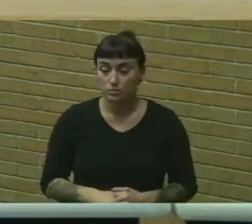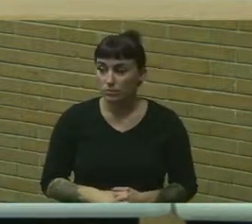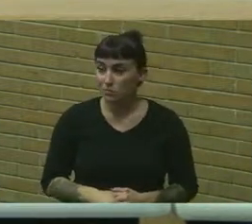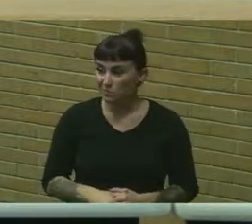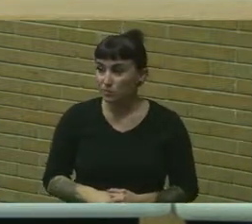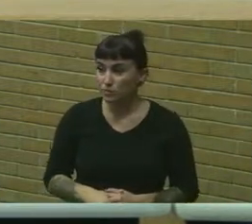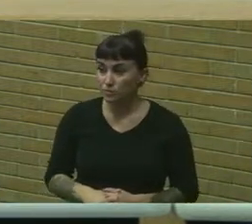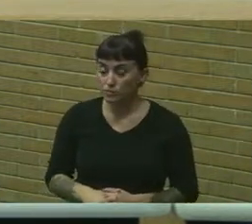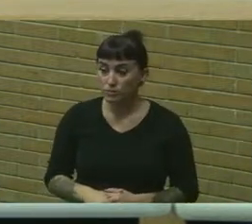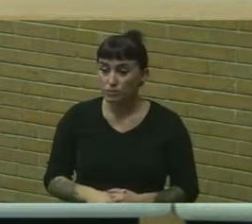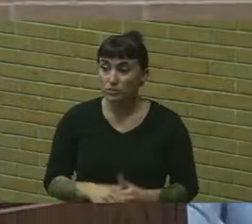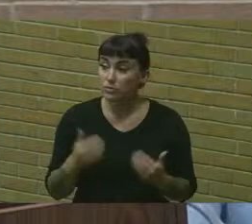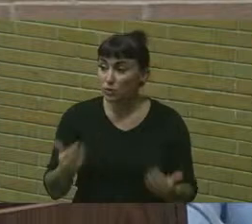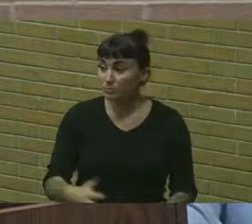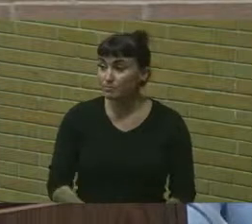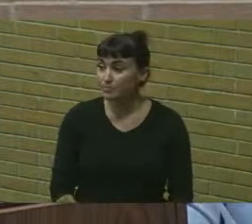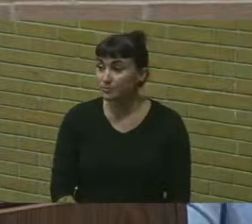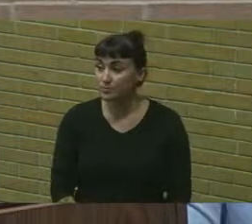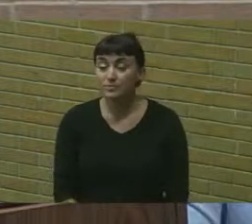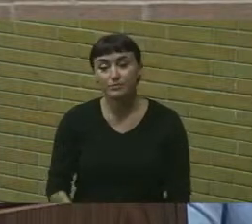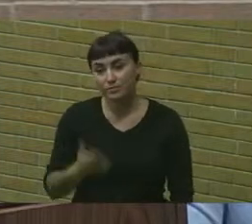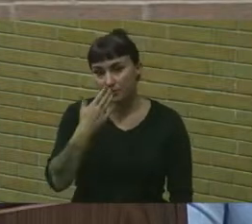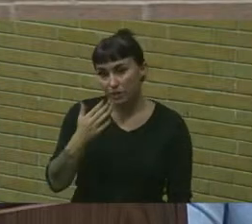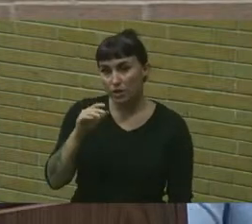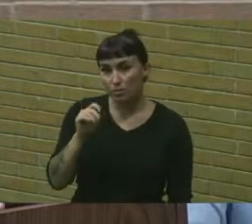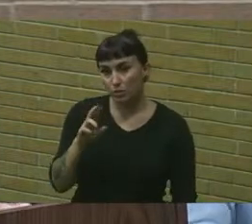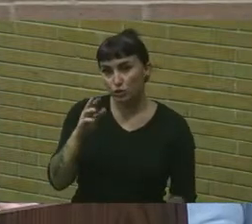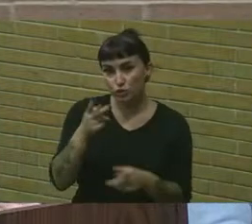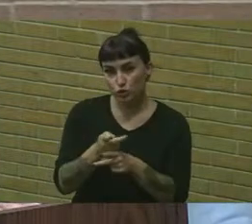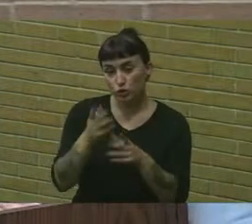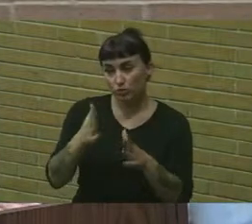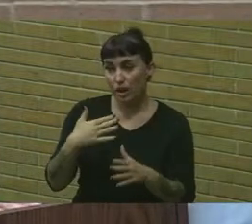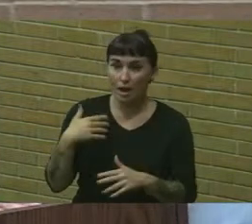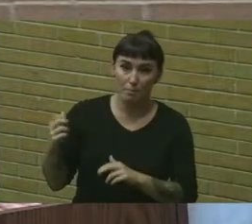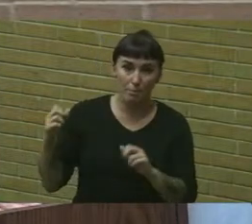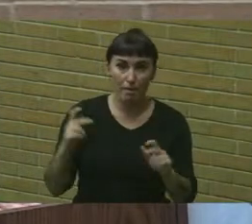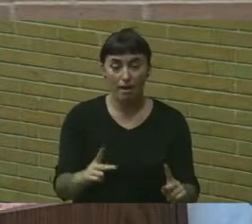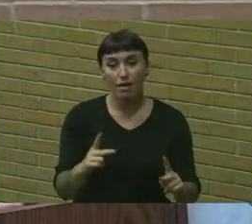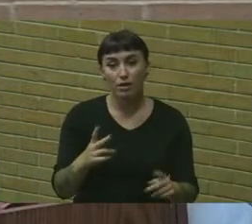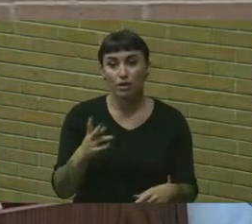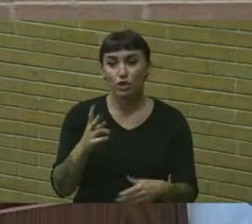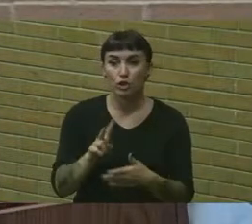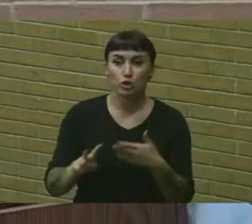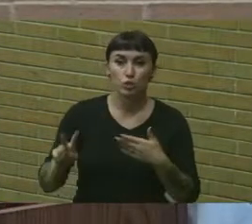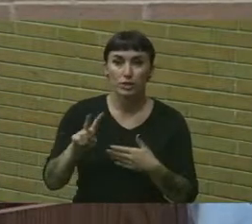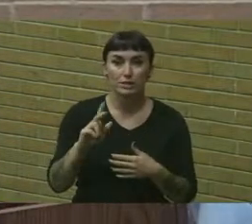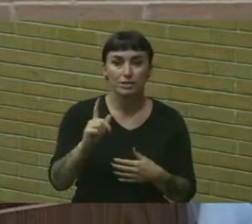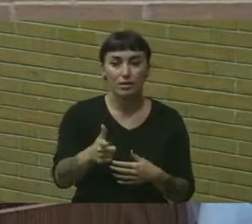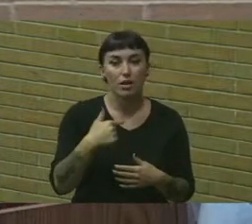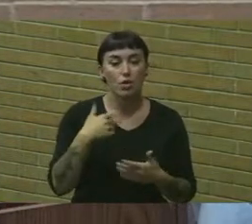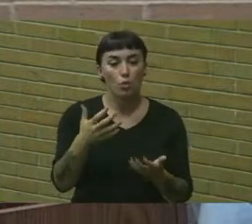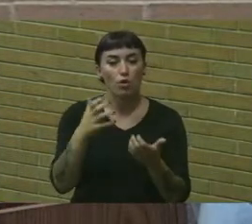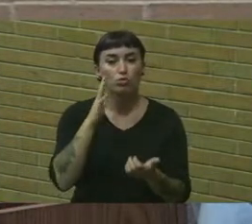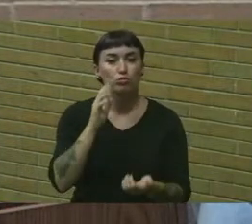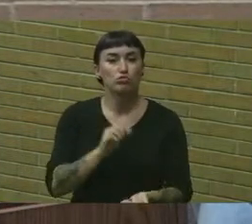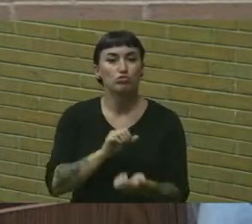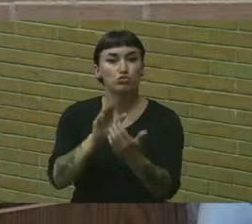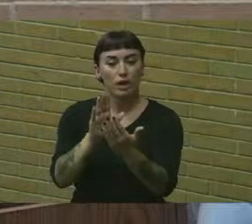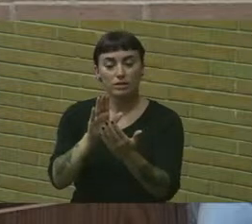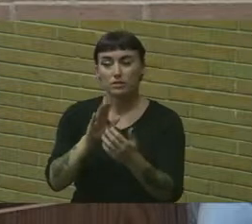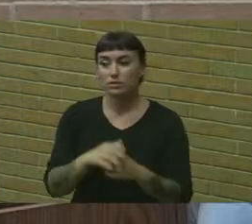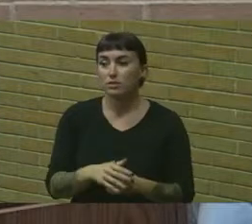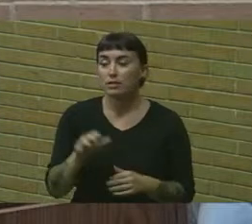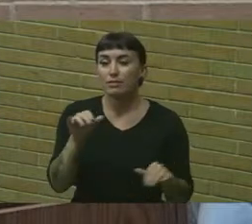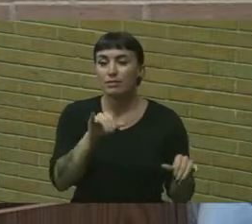So go ahead. Good evening. Thank you, Mr. Supervisor. I'm back 2 weeks later, and I just wanted to address the